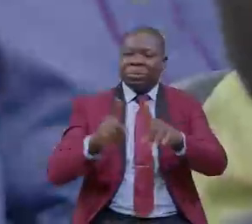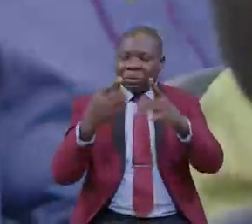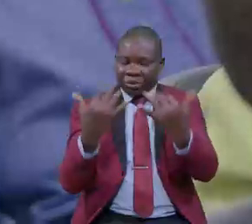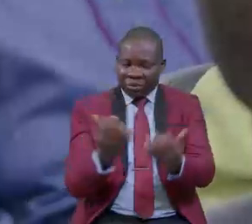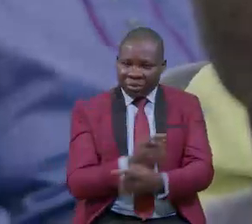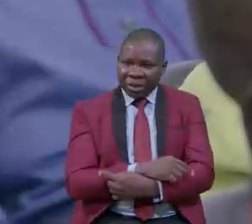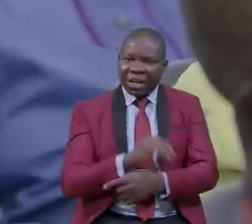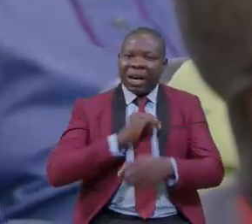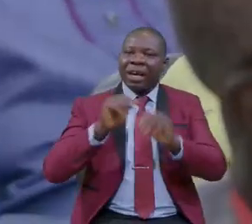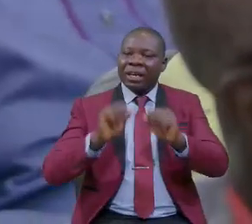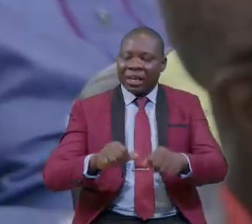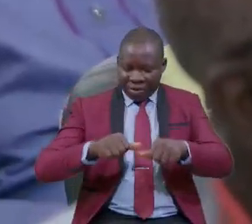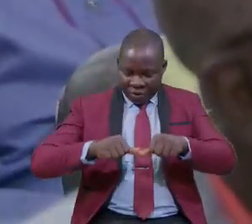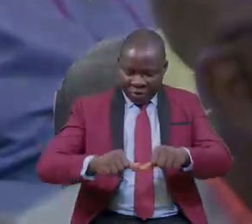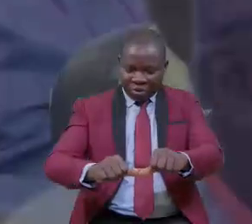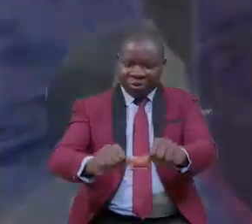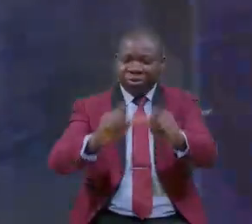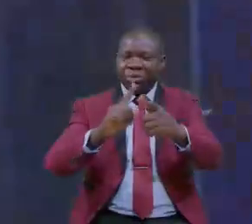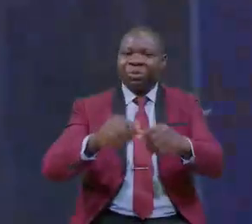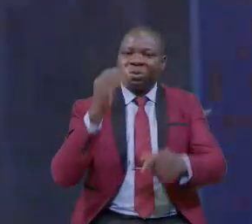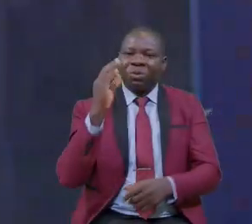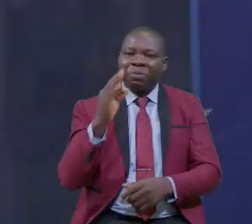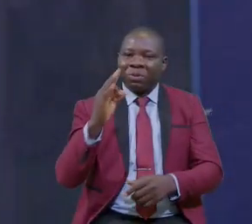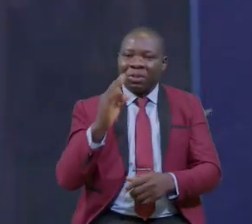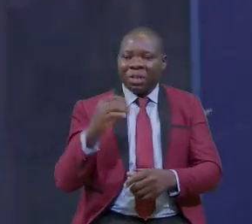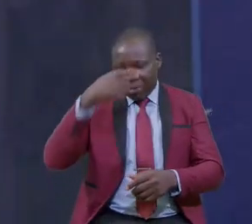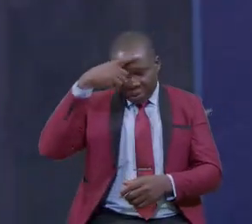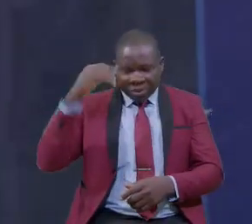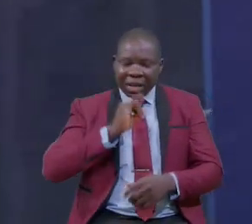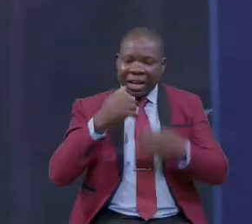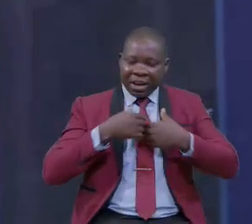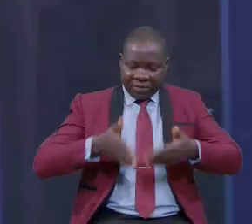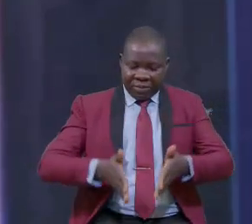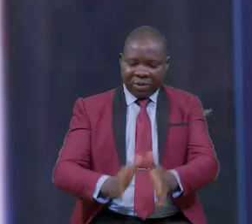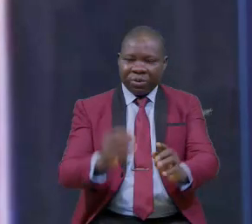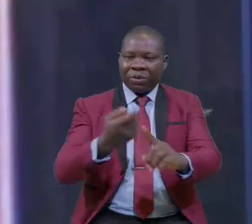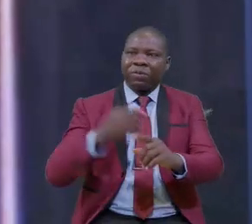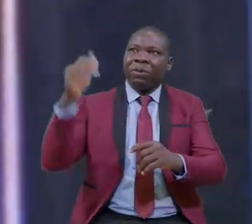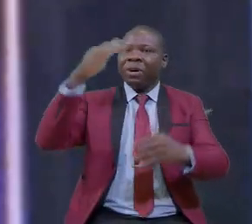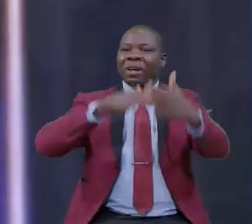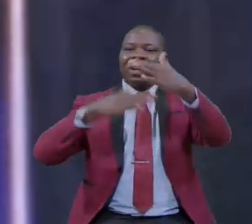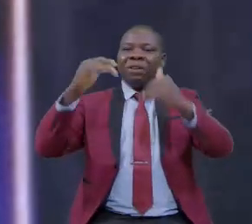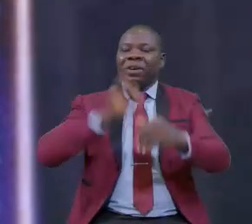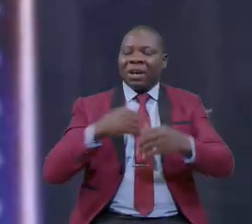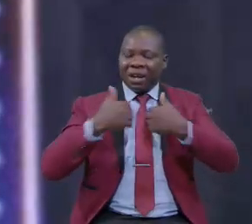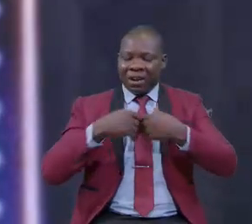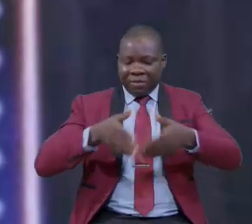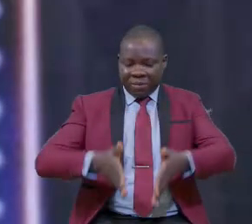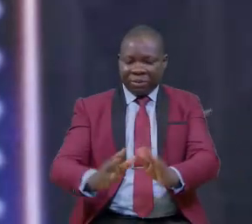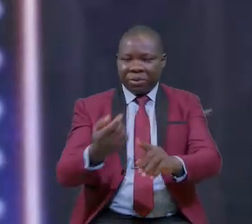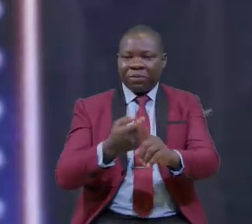go on. I have permission from heaven. I have permission from my voice. I have permission